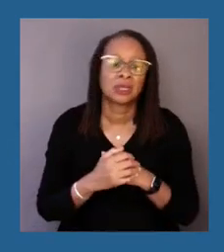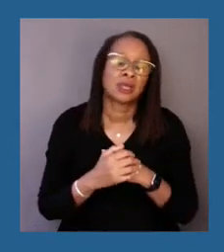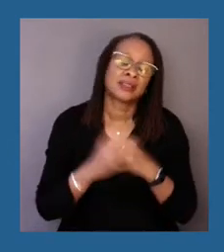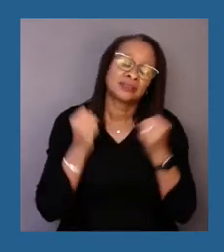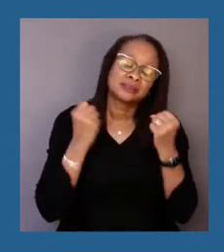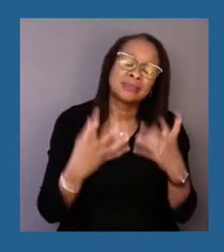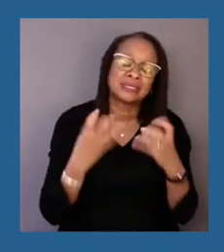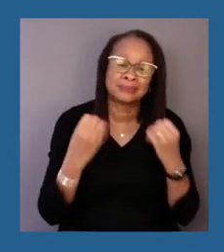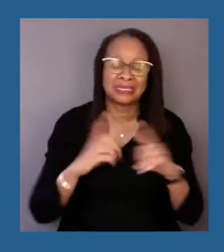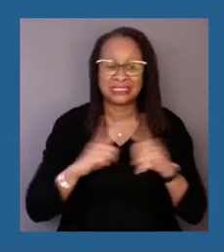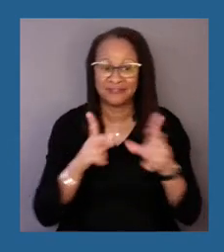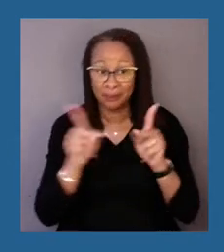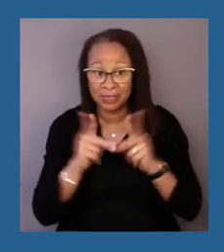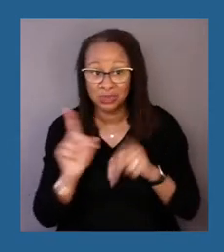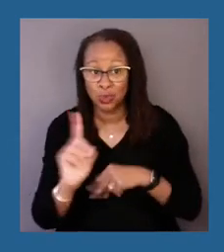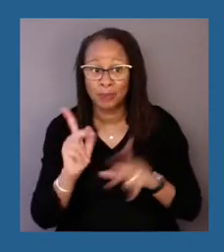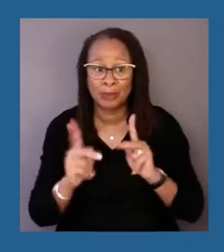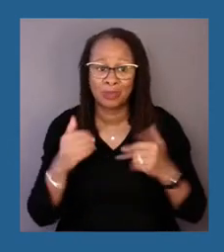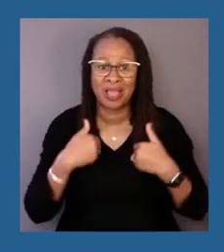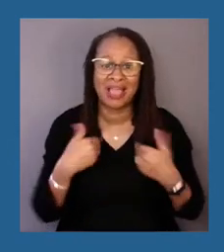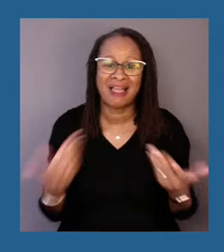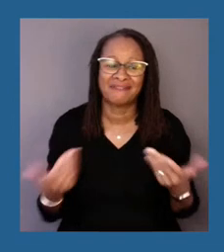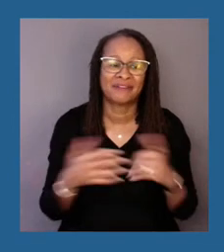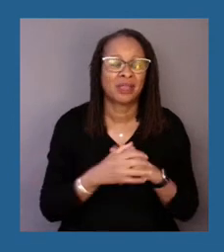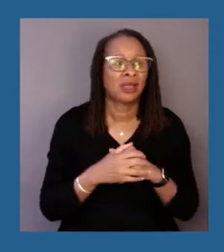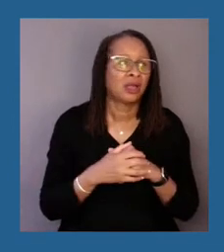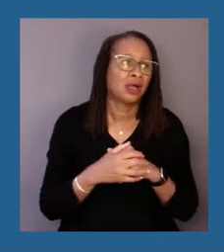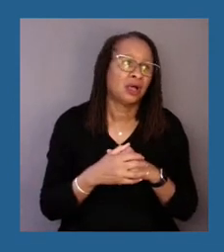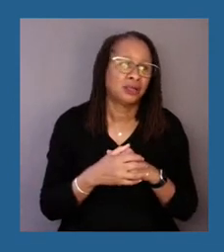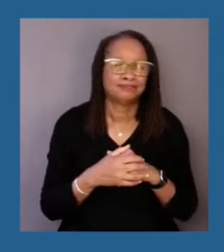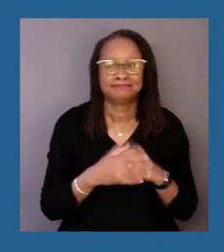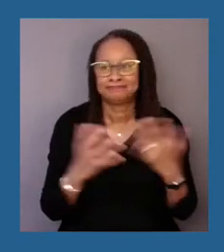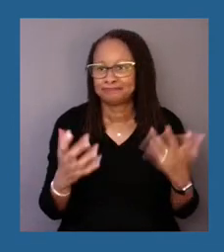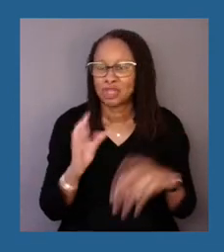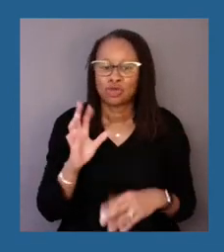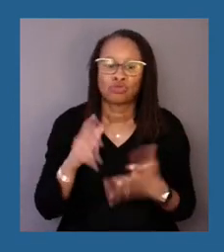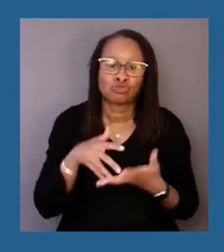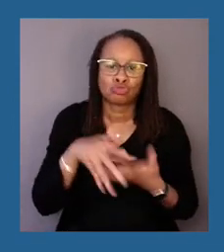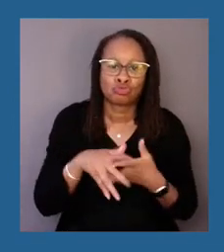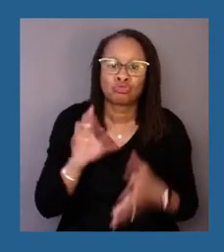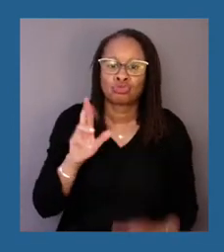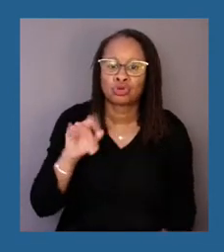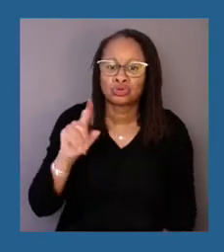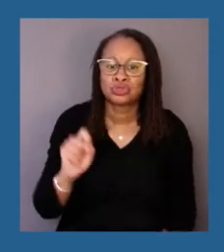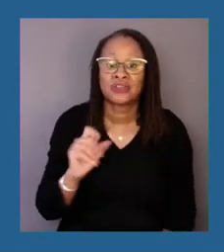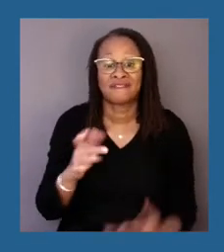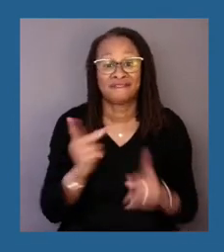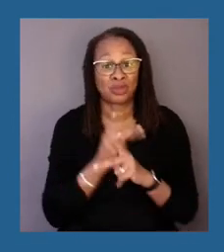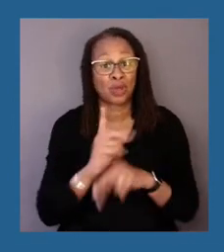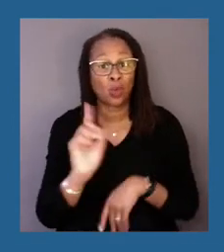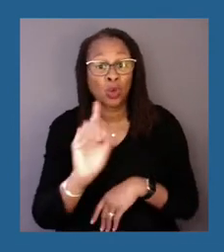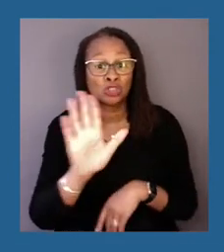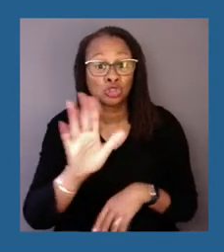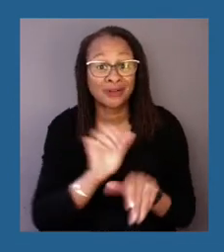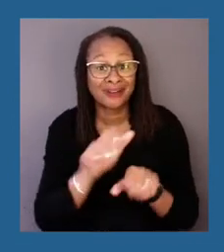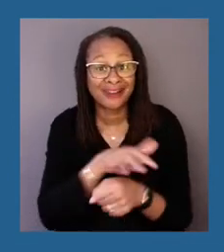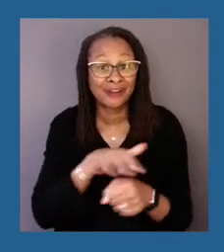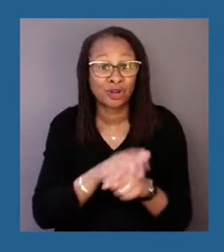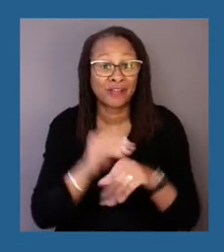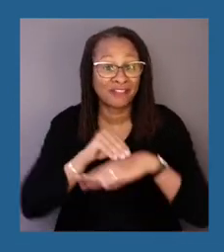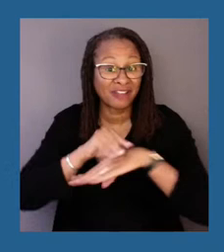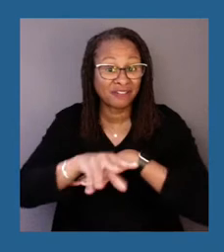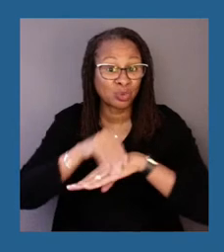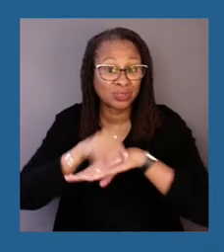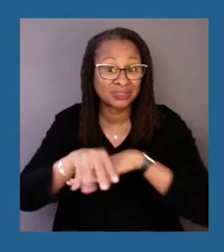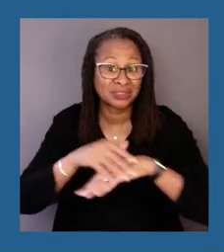places where people have traction. So part of it is figuring out what's your area of influence. So for example, I